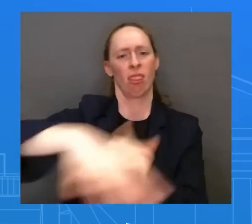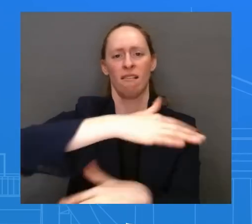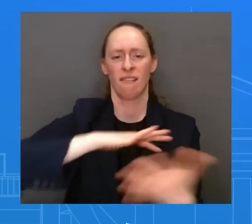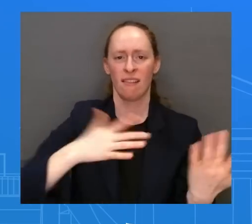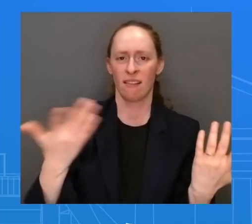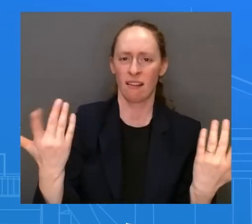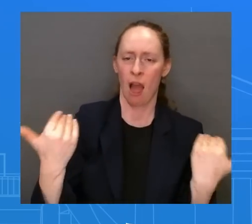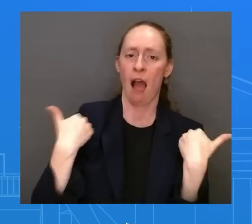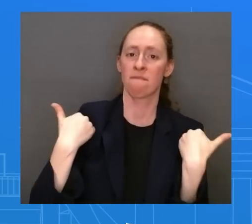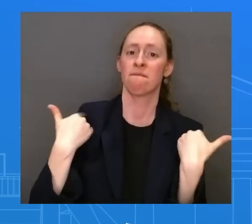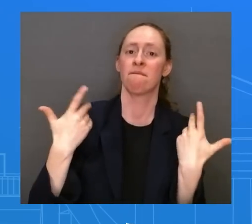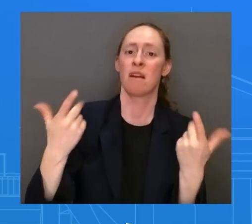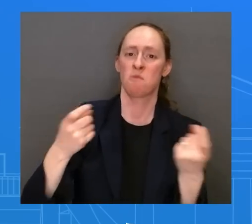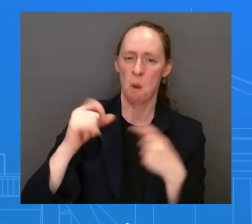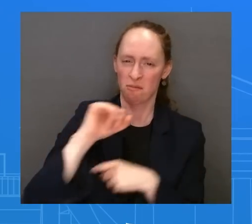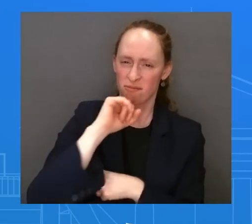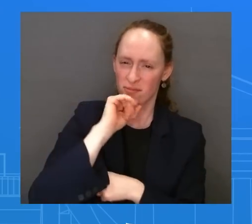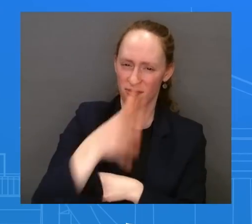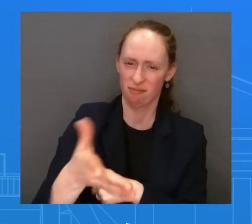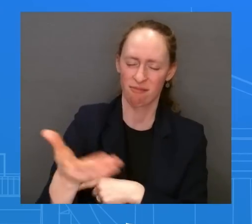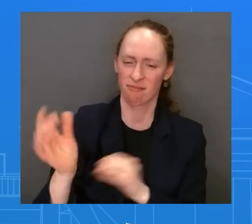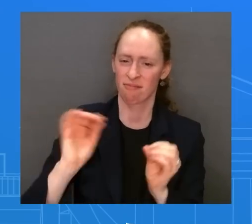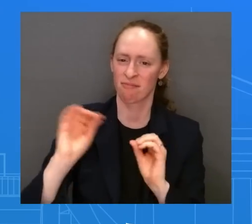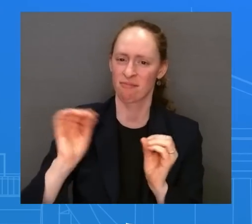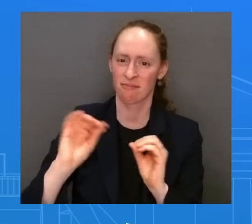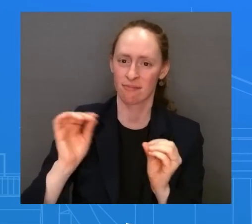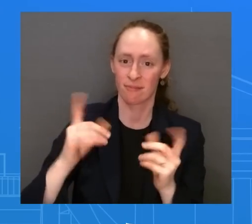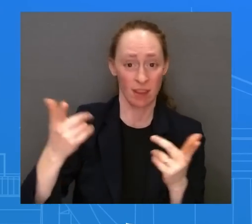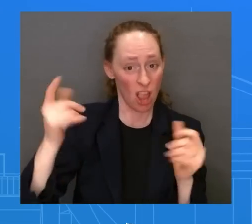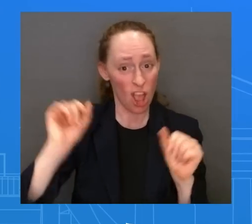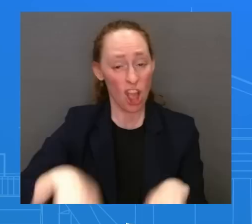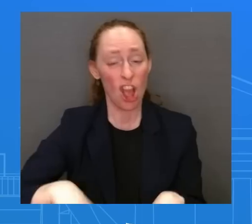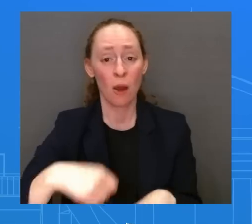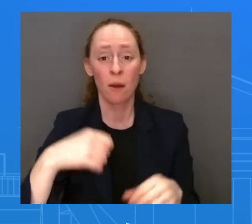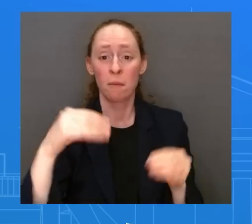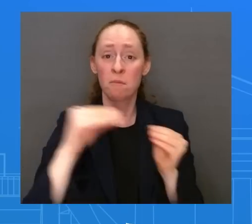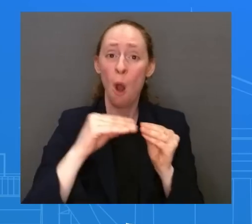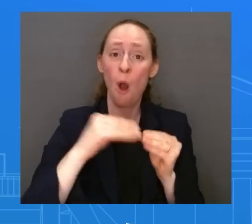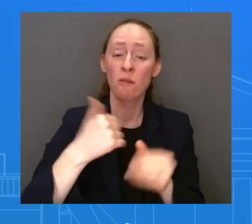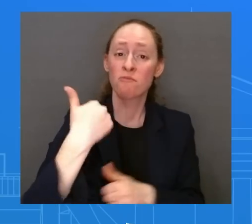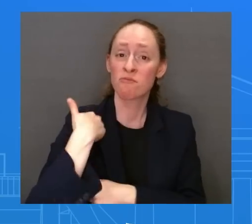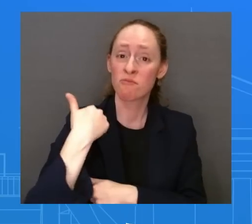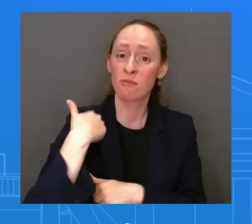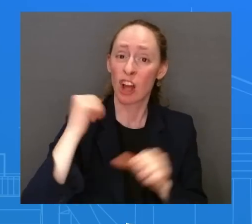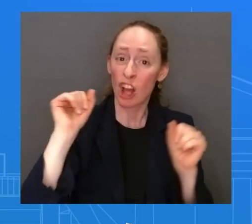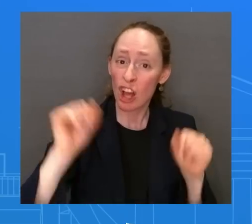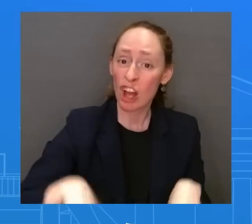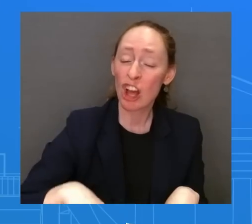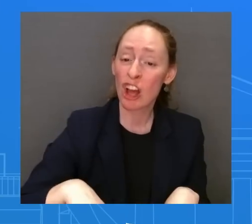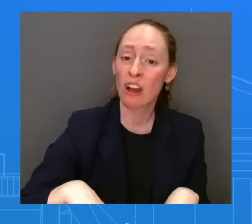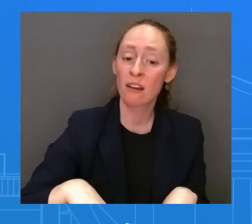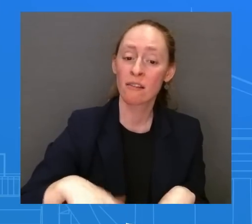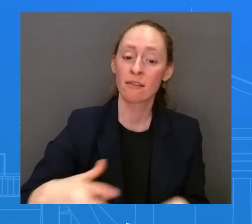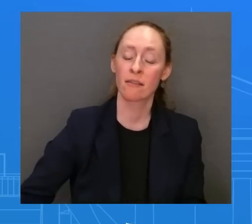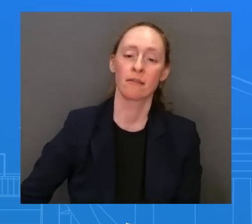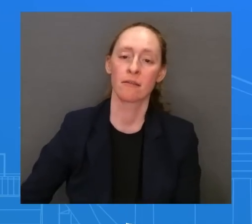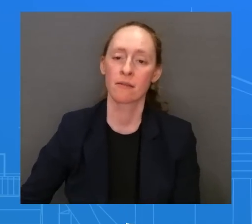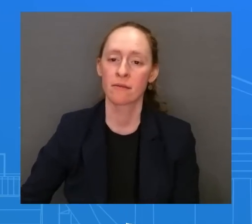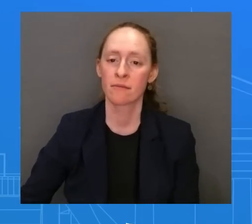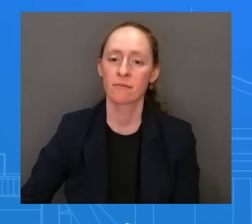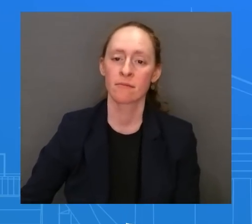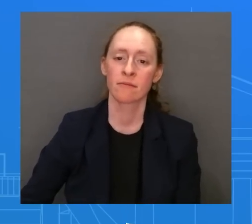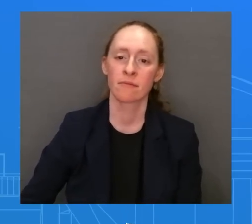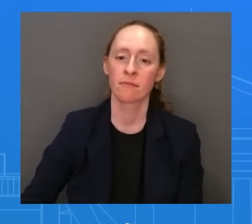his eight months in office he had every option to intensify attacks on the 5 000 Taliban fighters and so on so